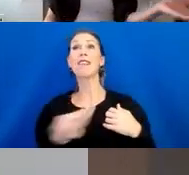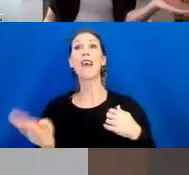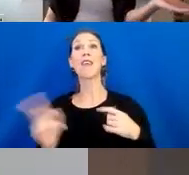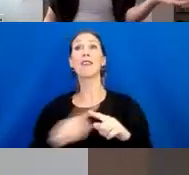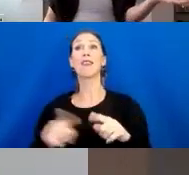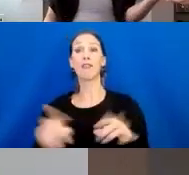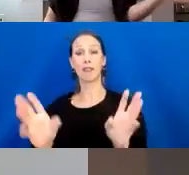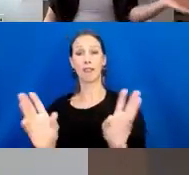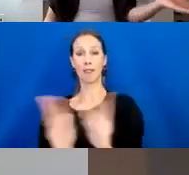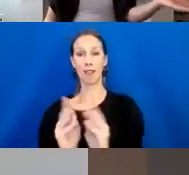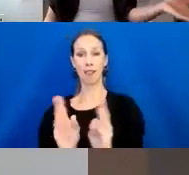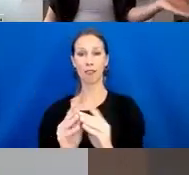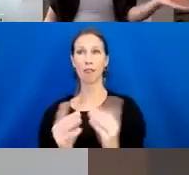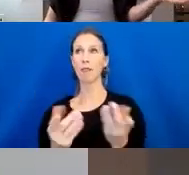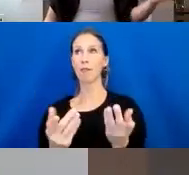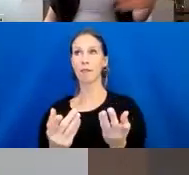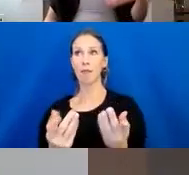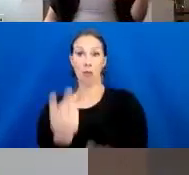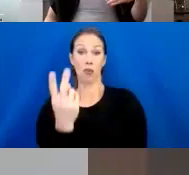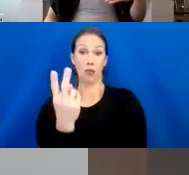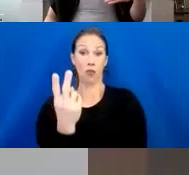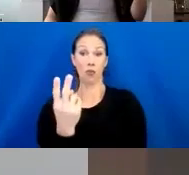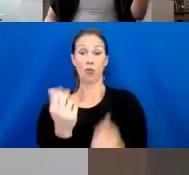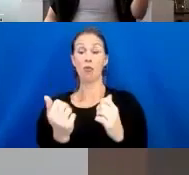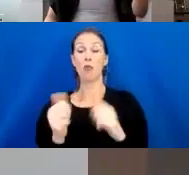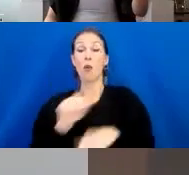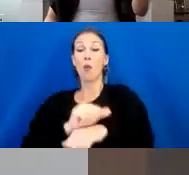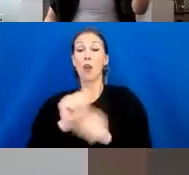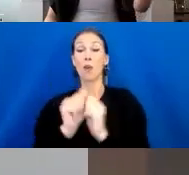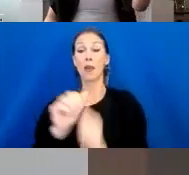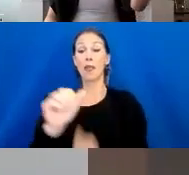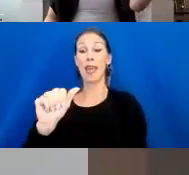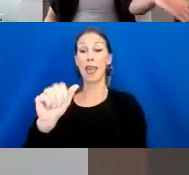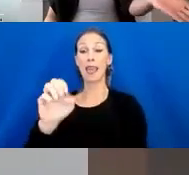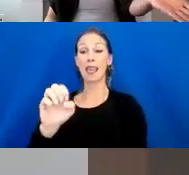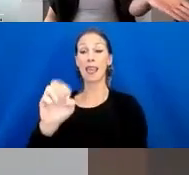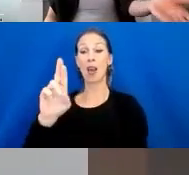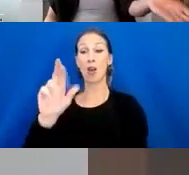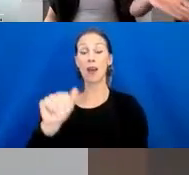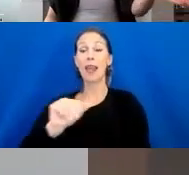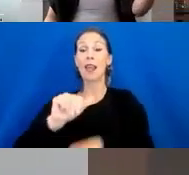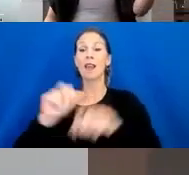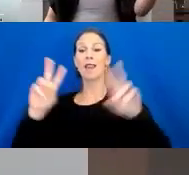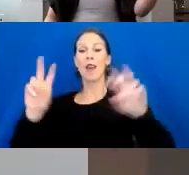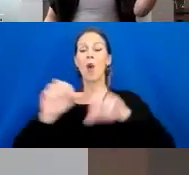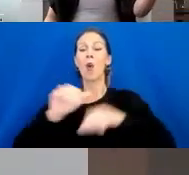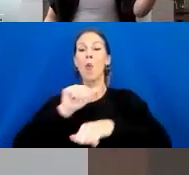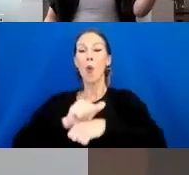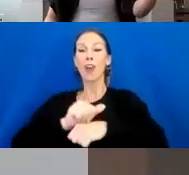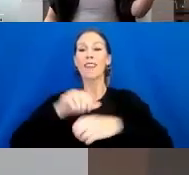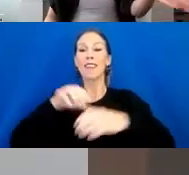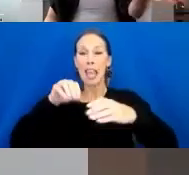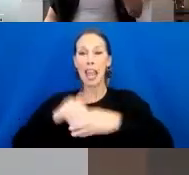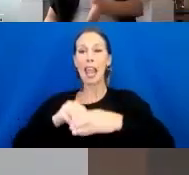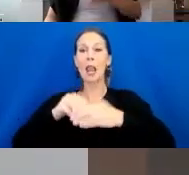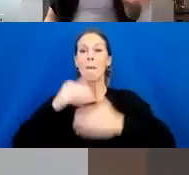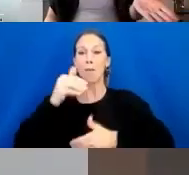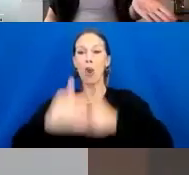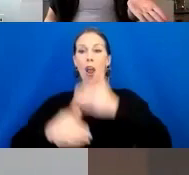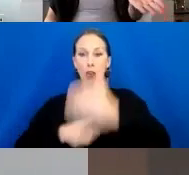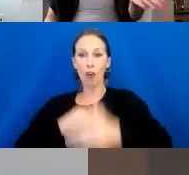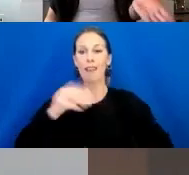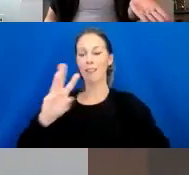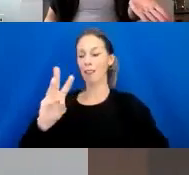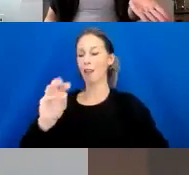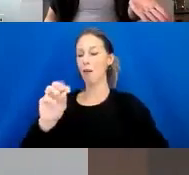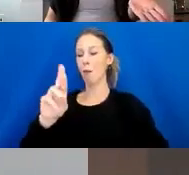sessions, two with work with ARA works in progress, where there are two research